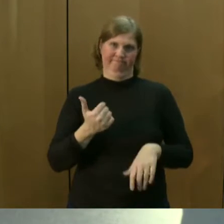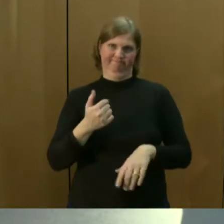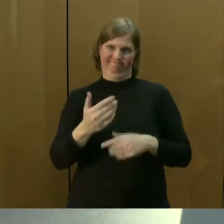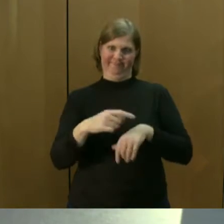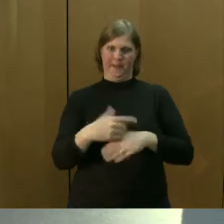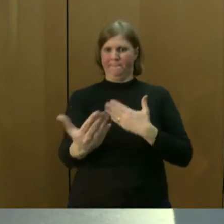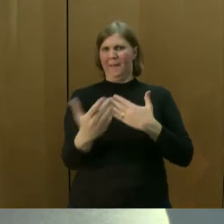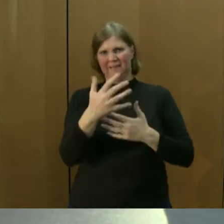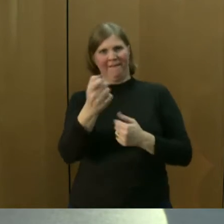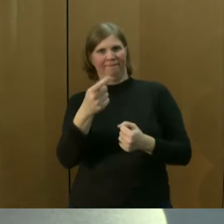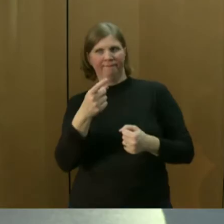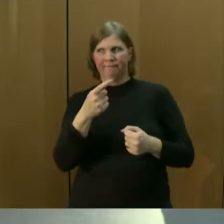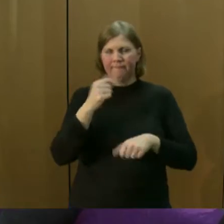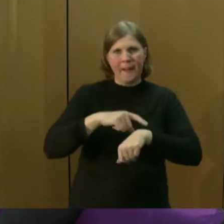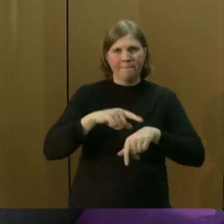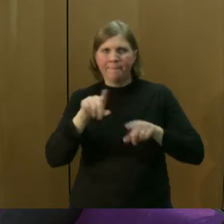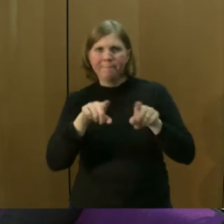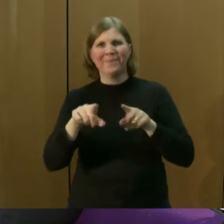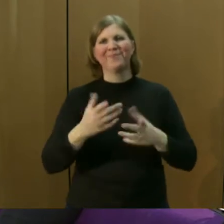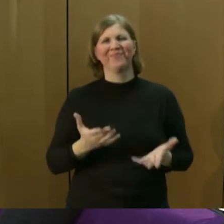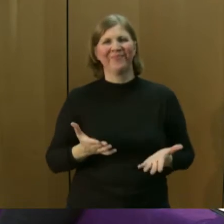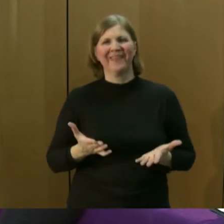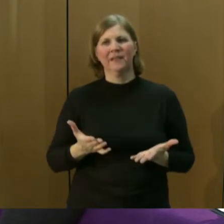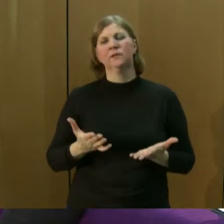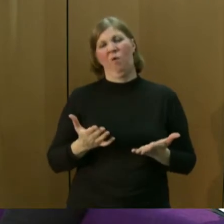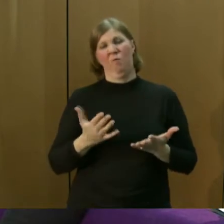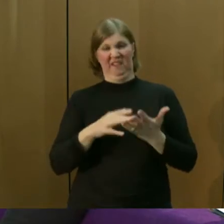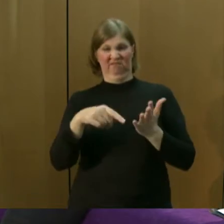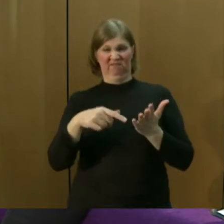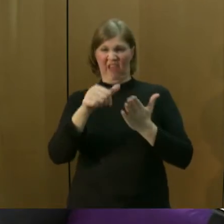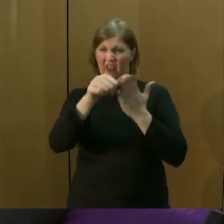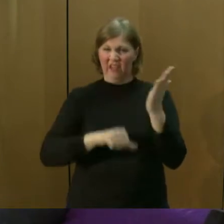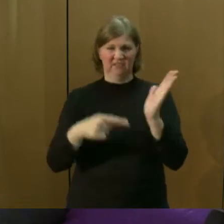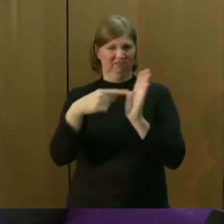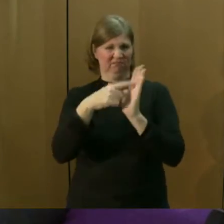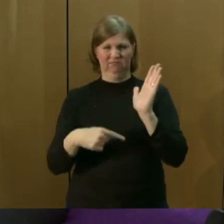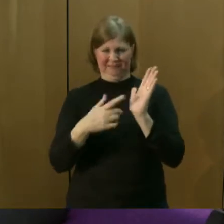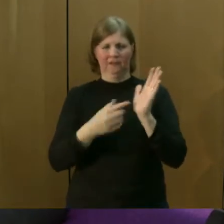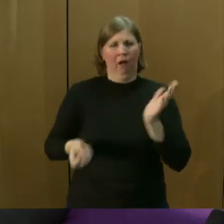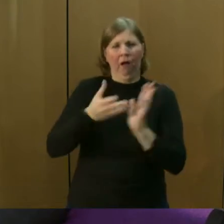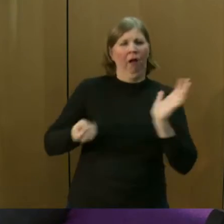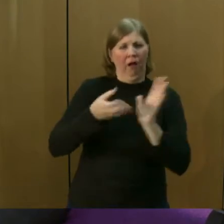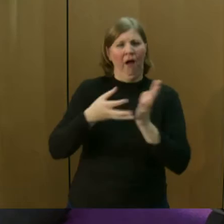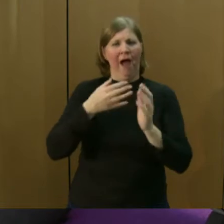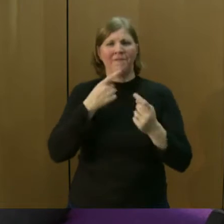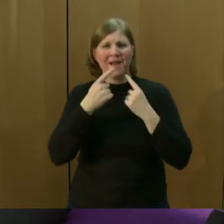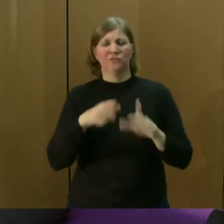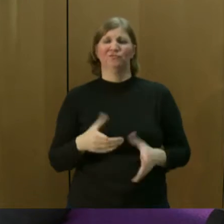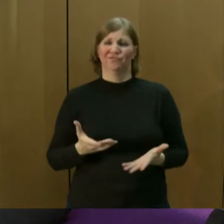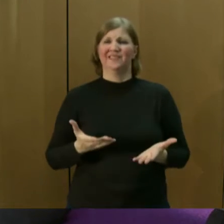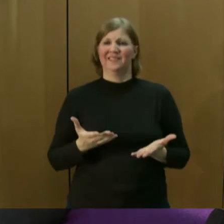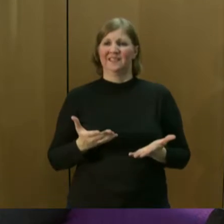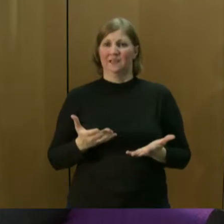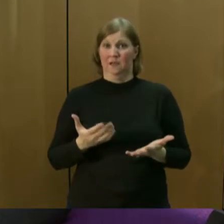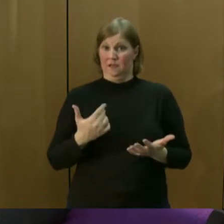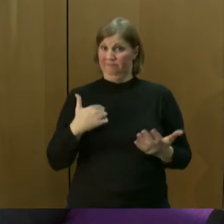edfringe.com as we hear about things becoming available that you can go and have a look at. So don't worry, what's out there at the moment is not the sum total of everything that will be available for